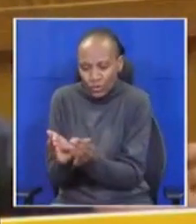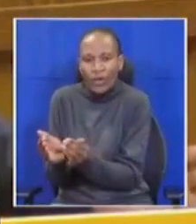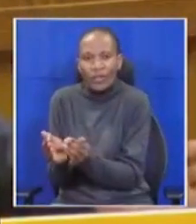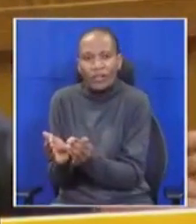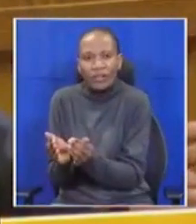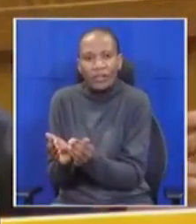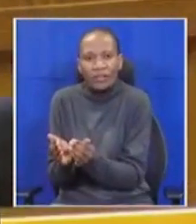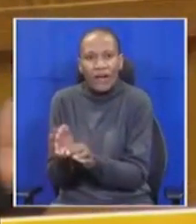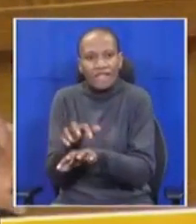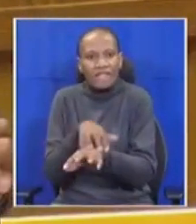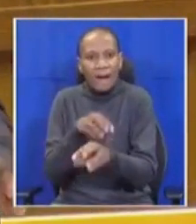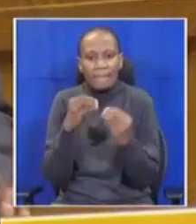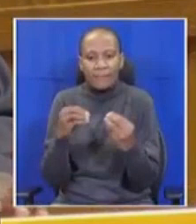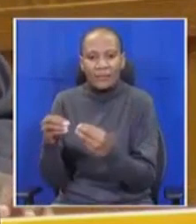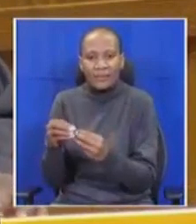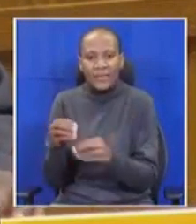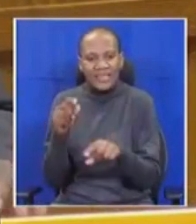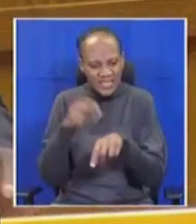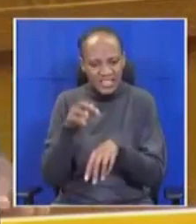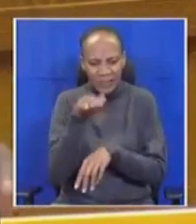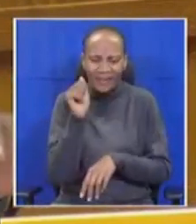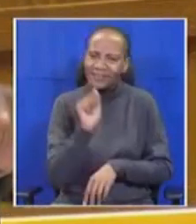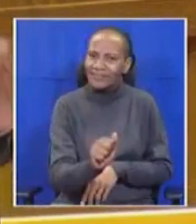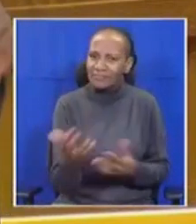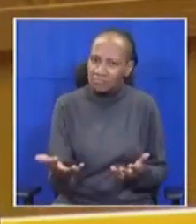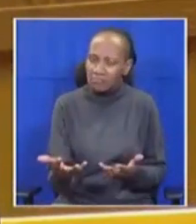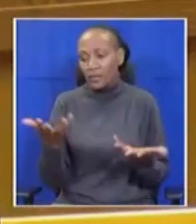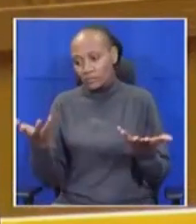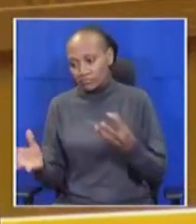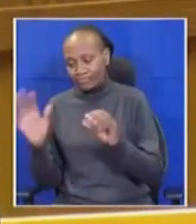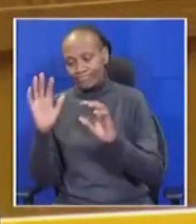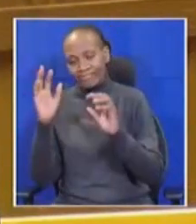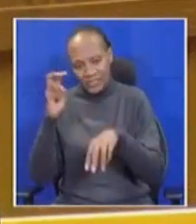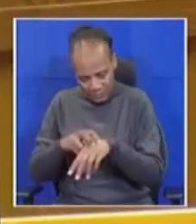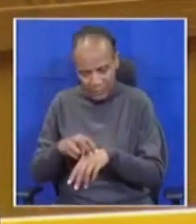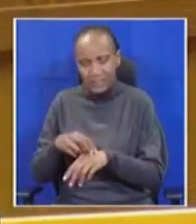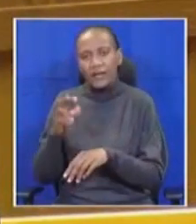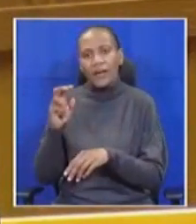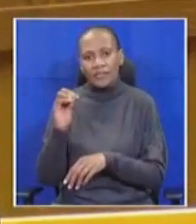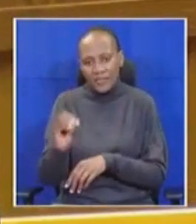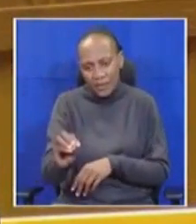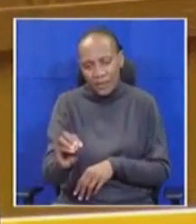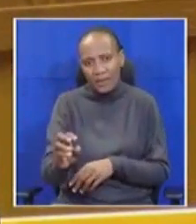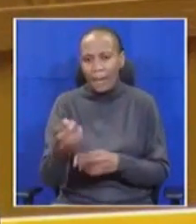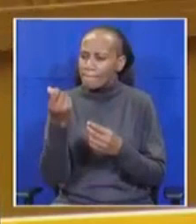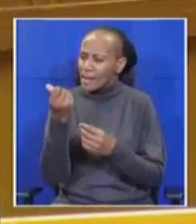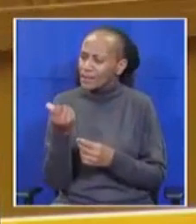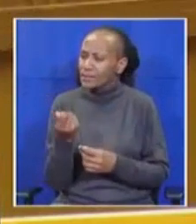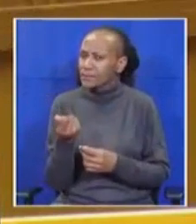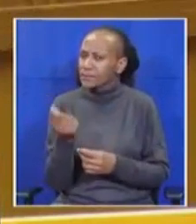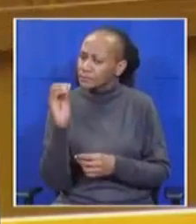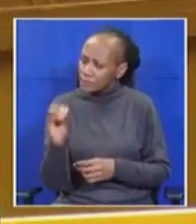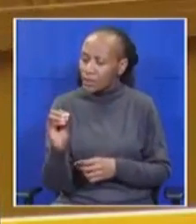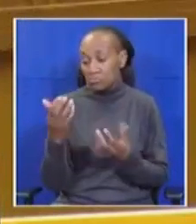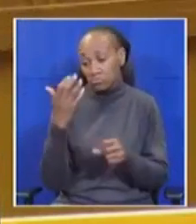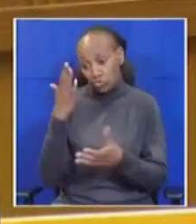medium farmers. There is a need. There is also a need. You know, there's so much money, and I'm sure you